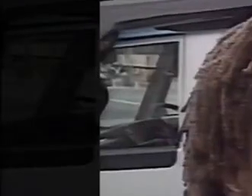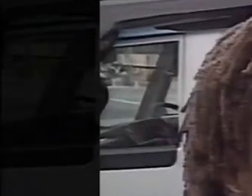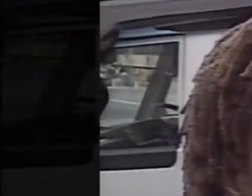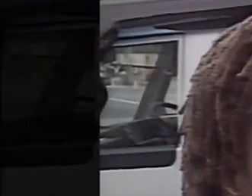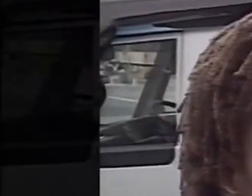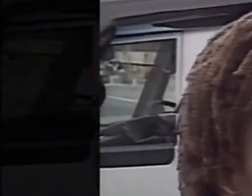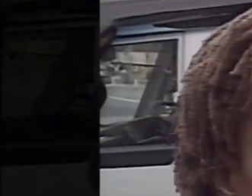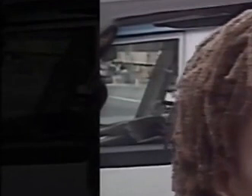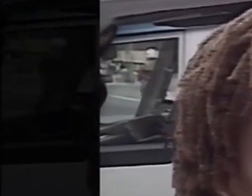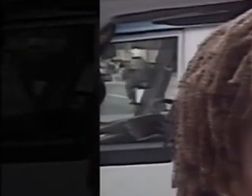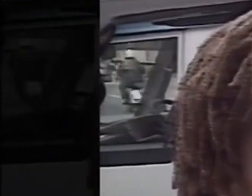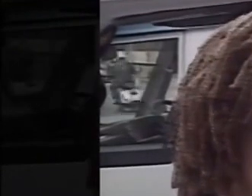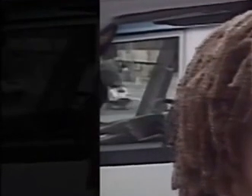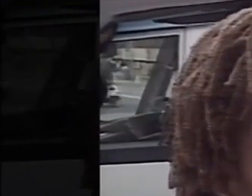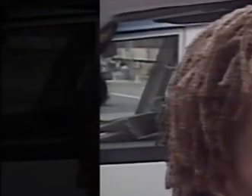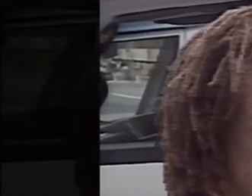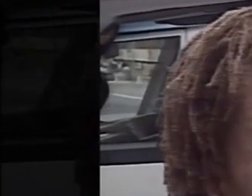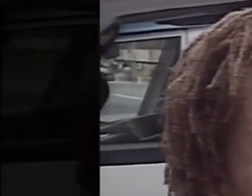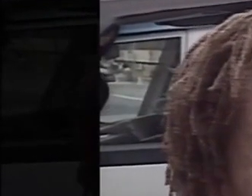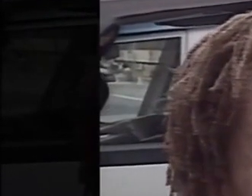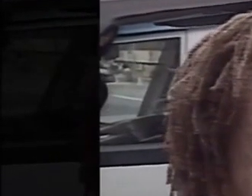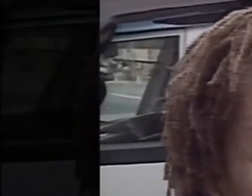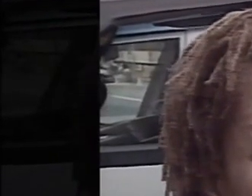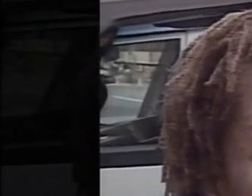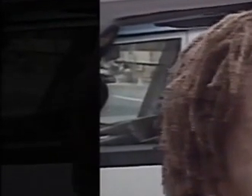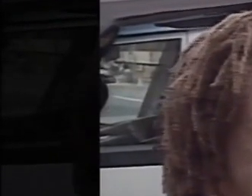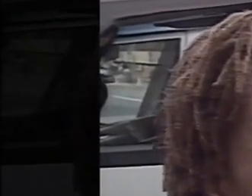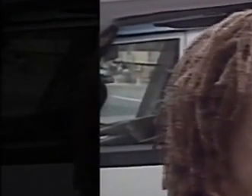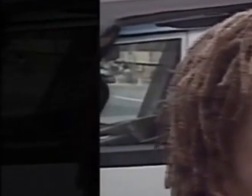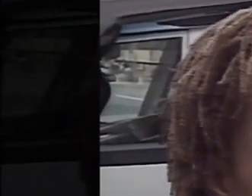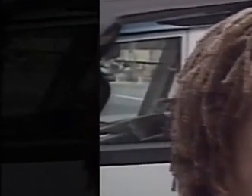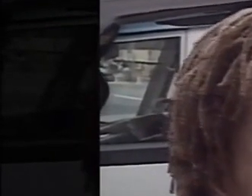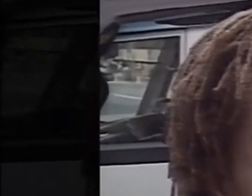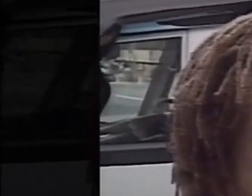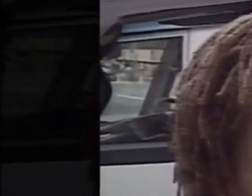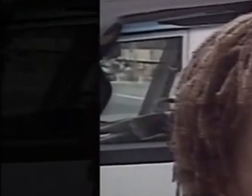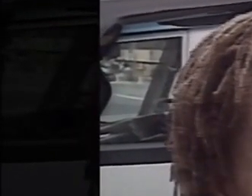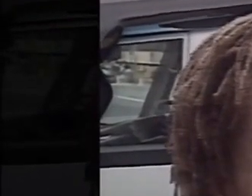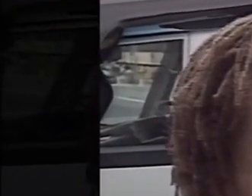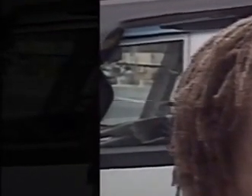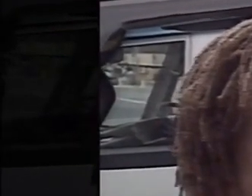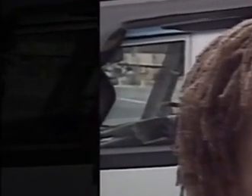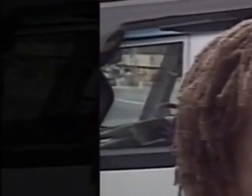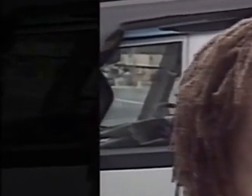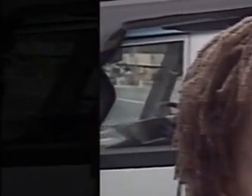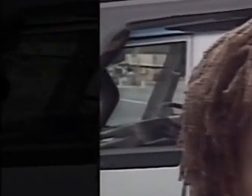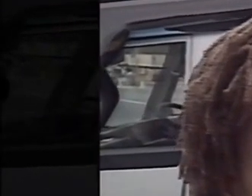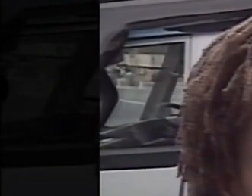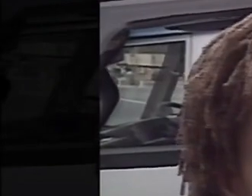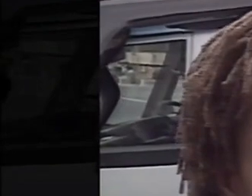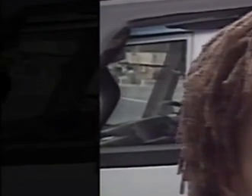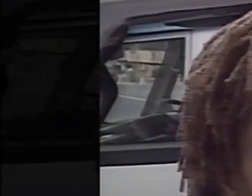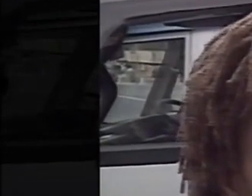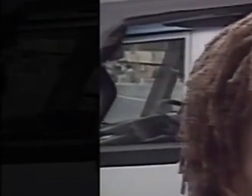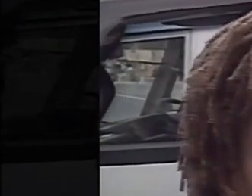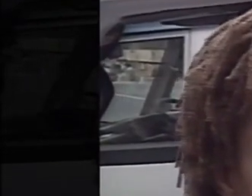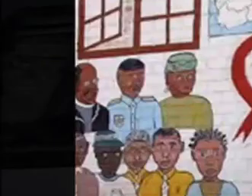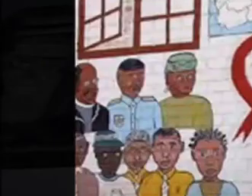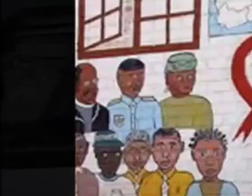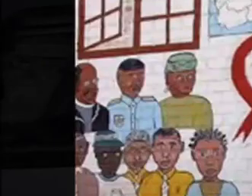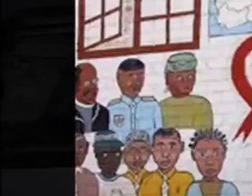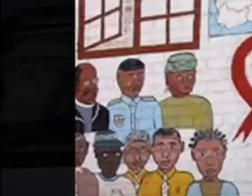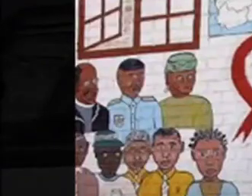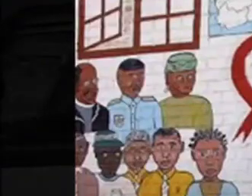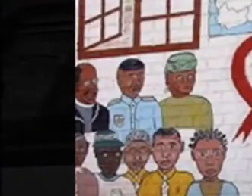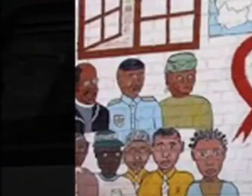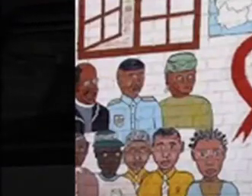We really sick and tired of the stigma and discrimination and the isolation that we have to put up